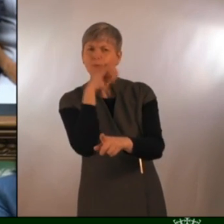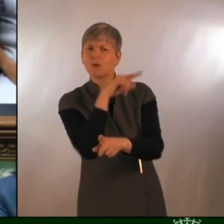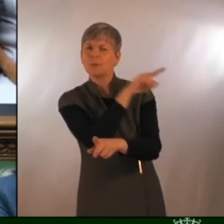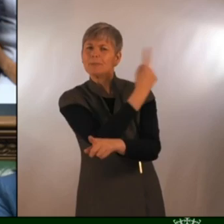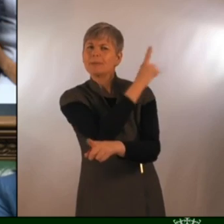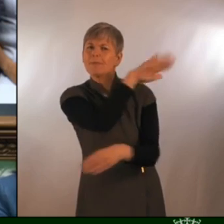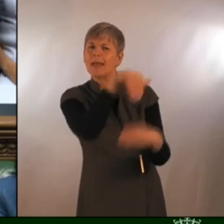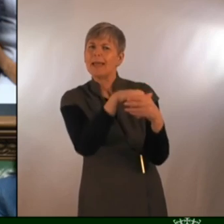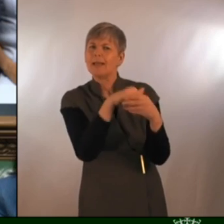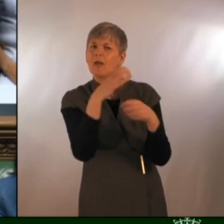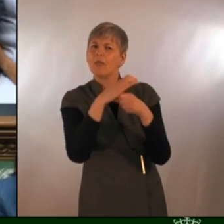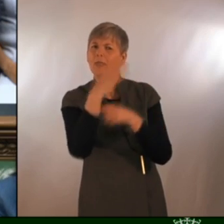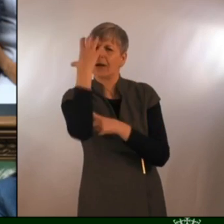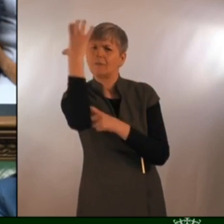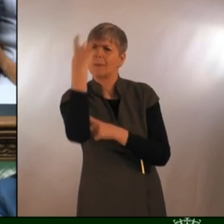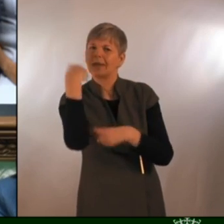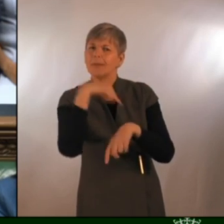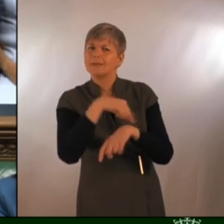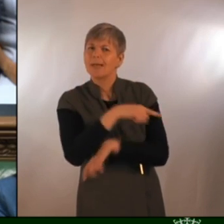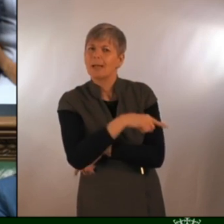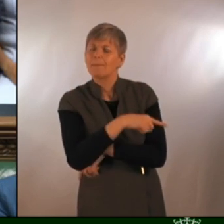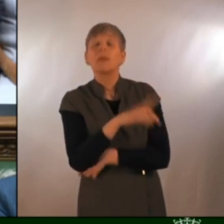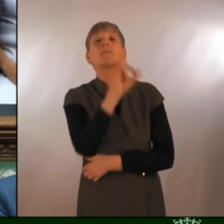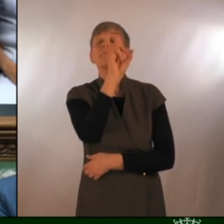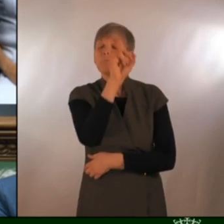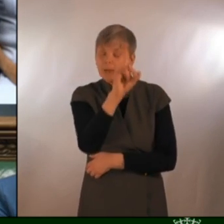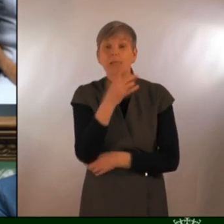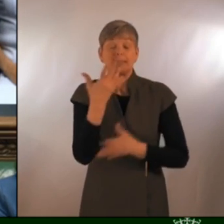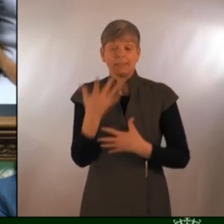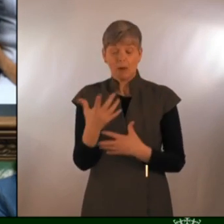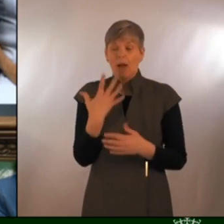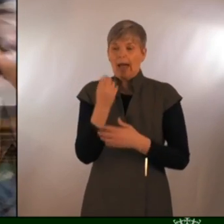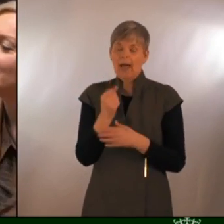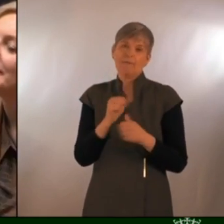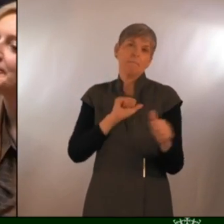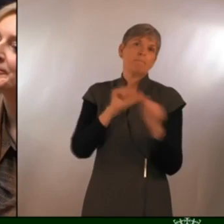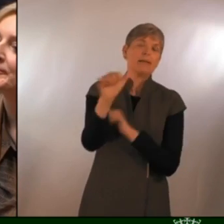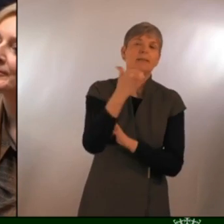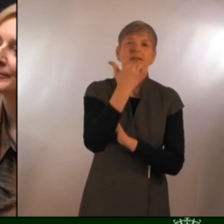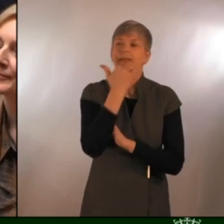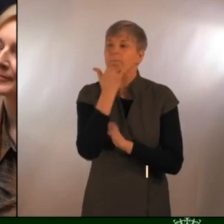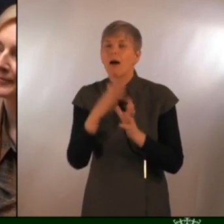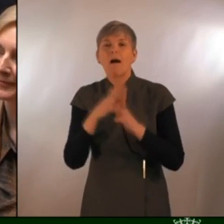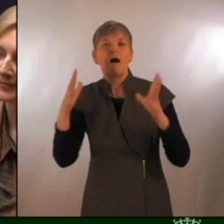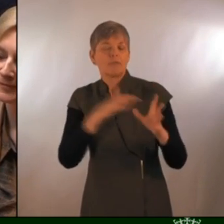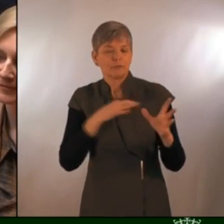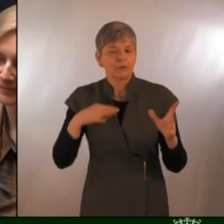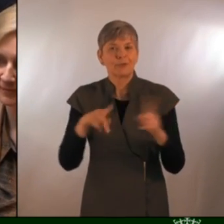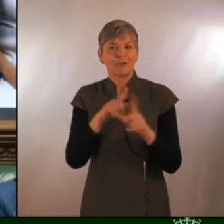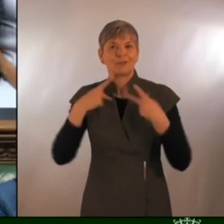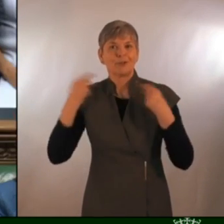side, there are now actually a record number of doctors and nurses in our fantastic NHS. There